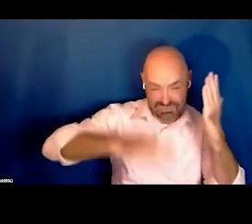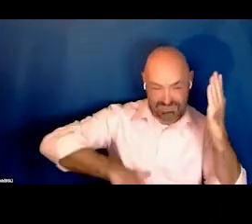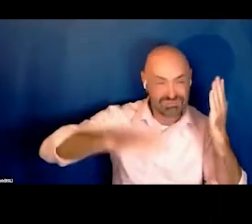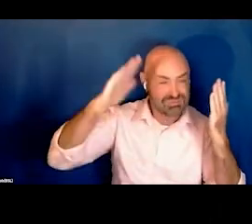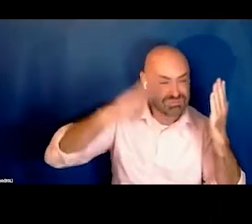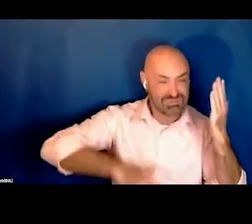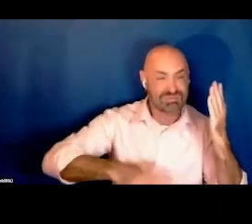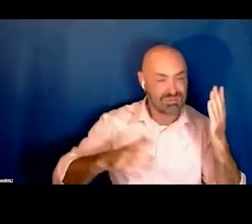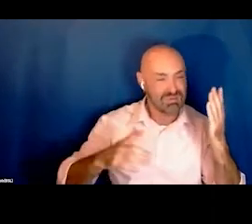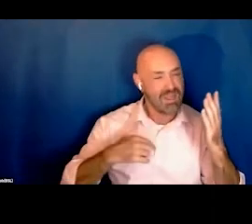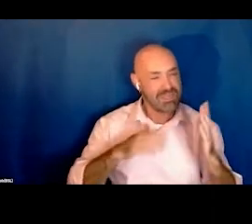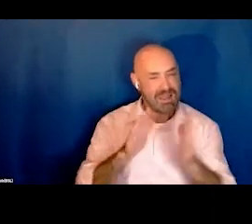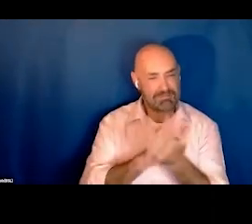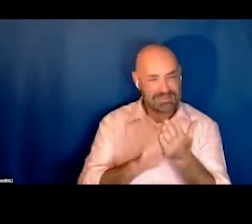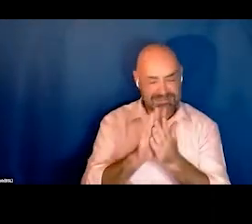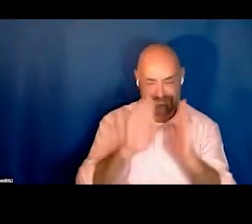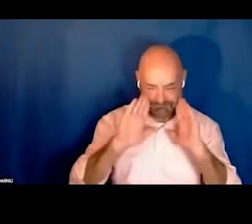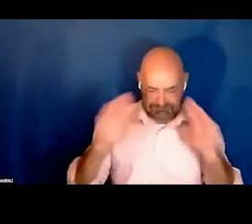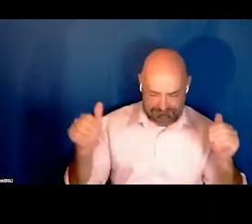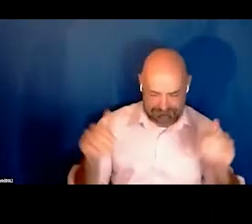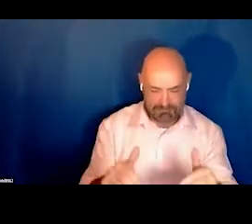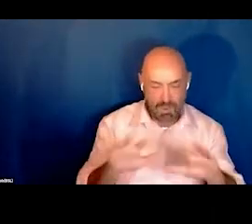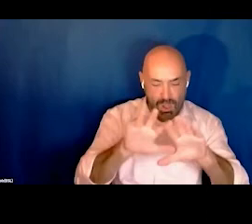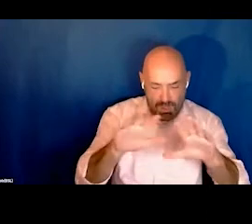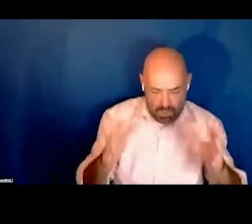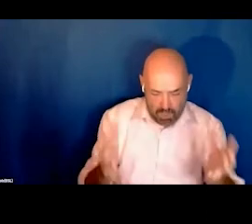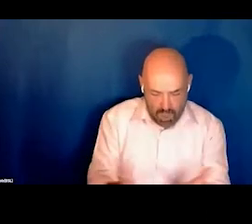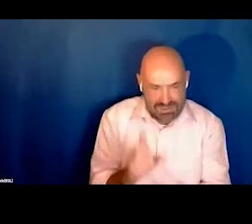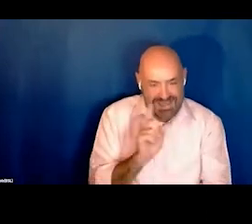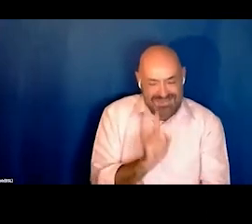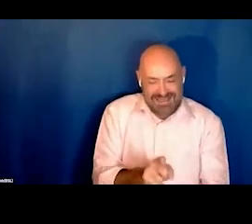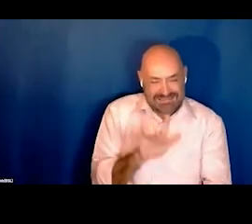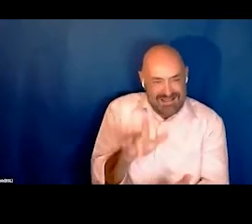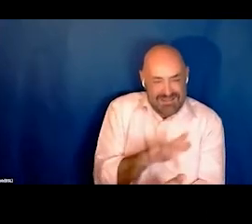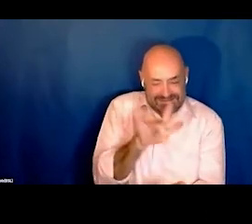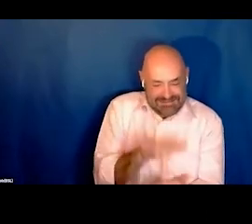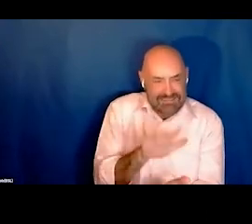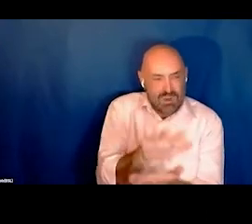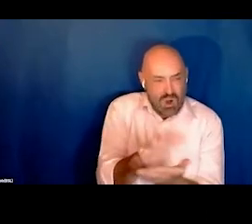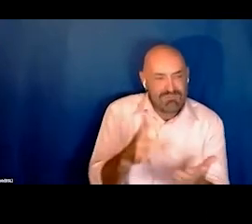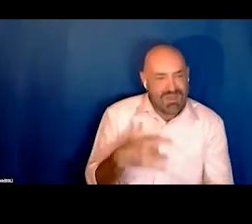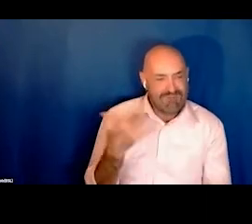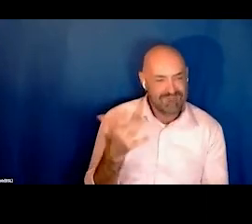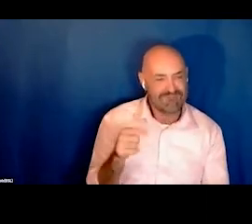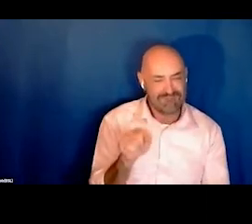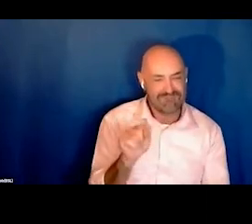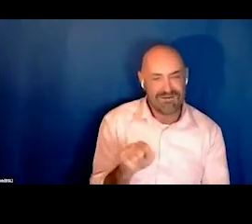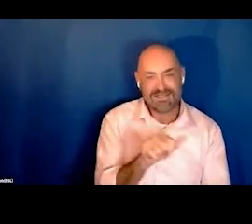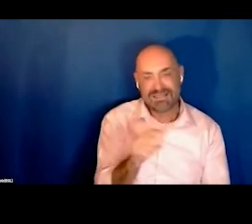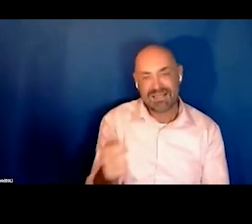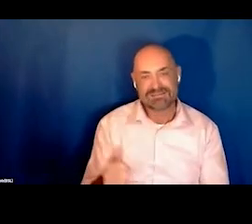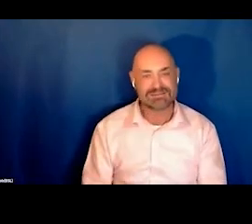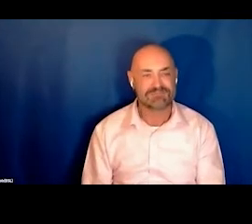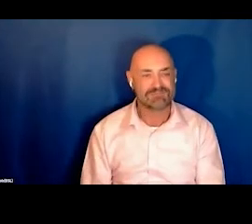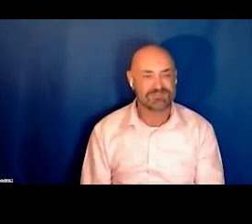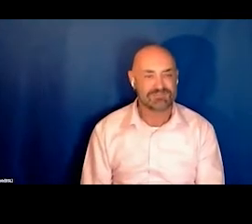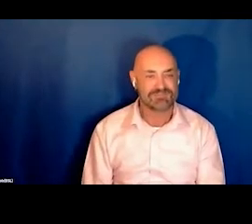planet and supports a society that will create a virtuous cycle for children and young people. Next slide.